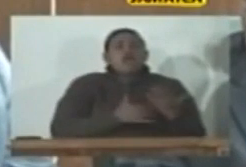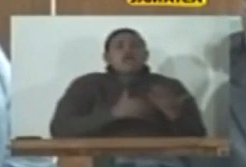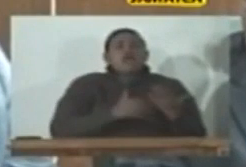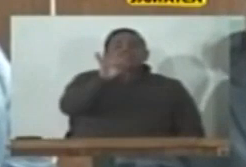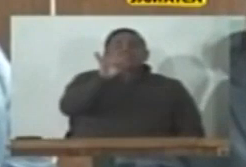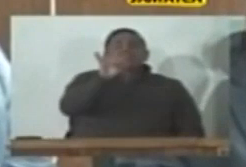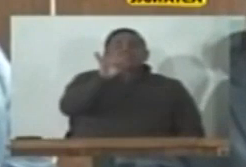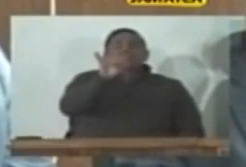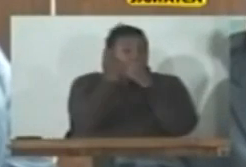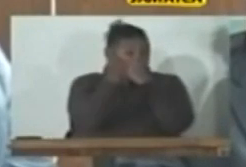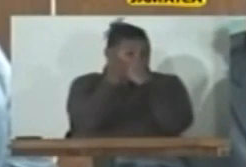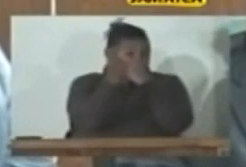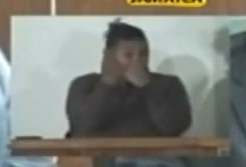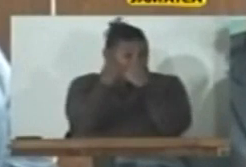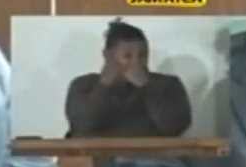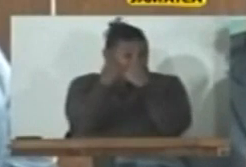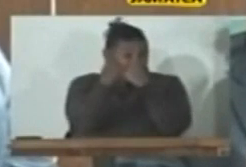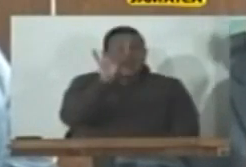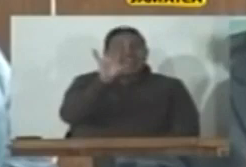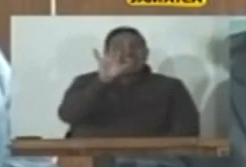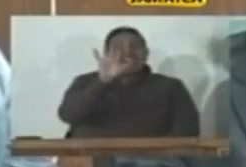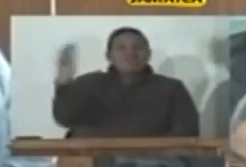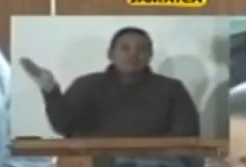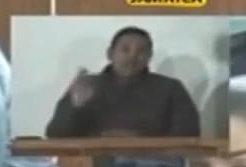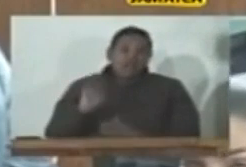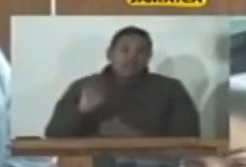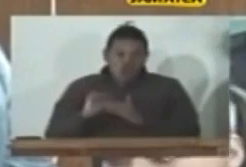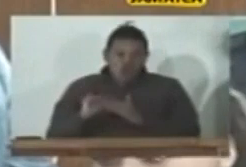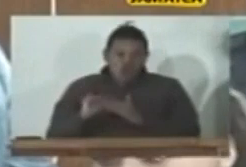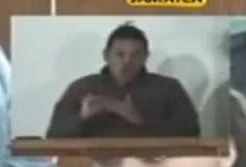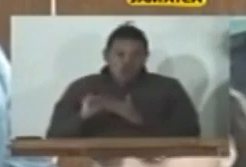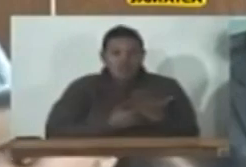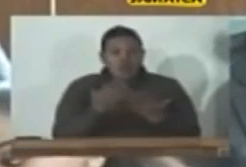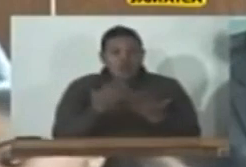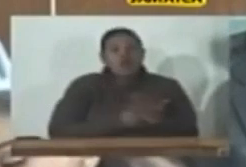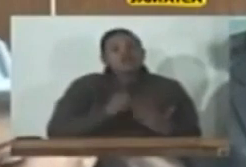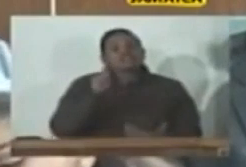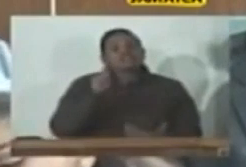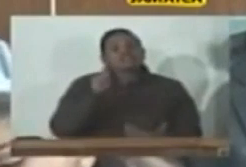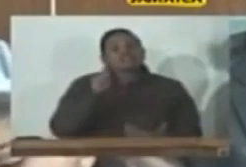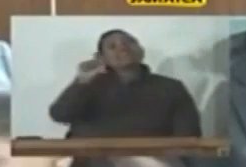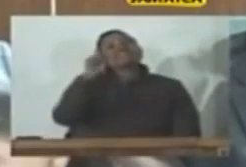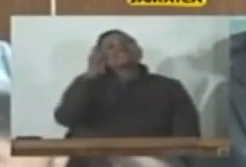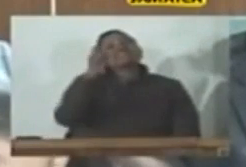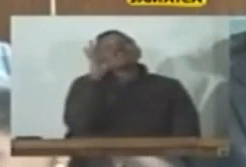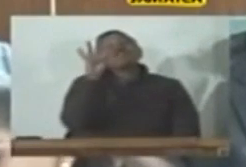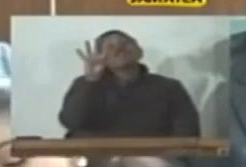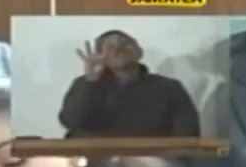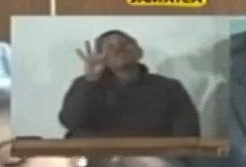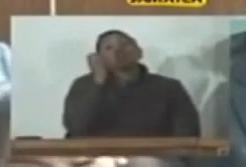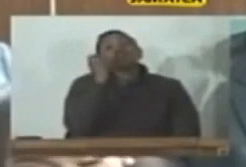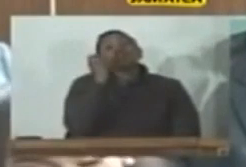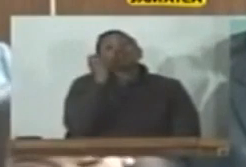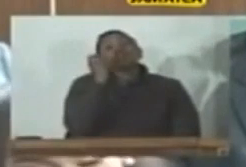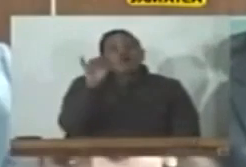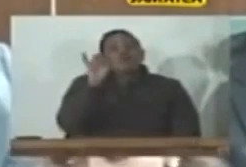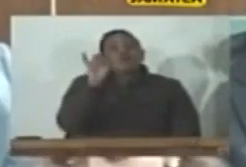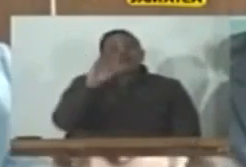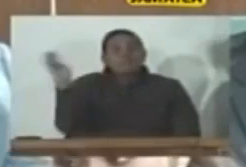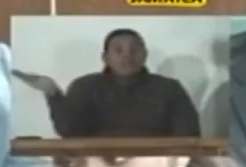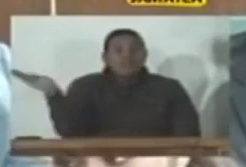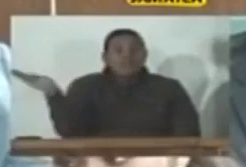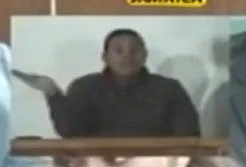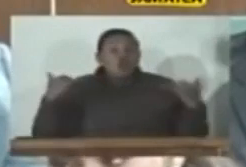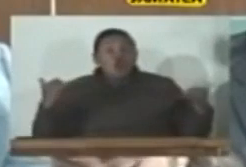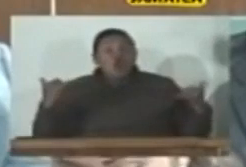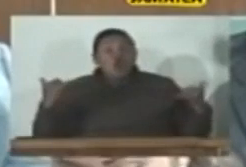taxes, $411.85 billion. The current projections for fiscal year 2019-20, which is the